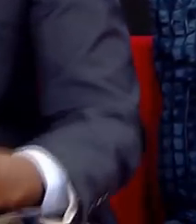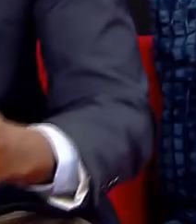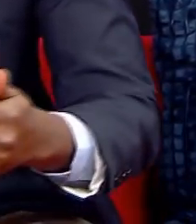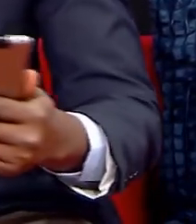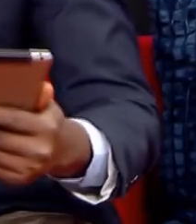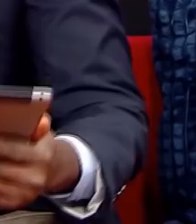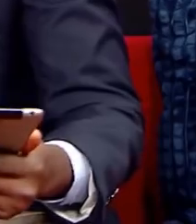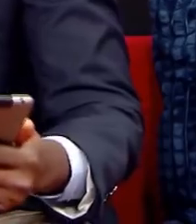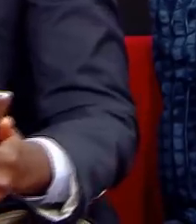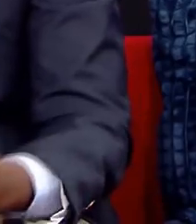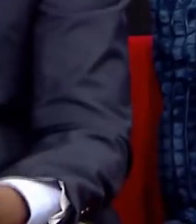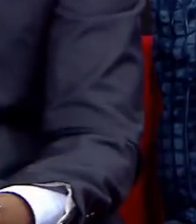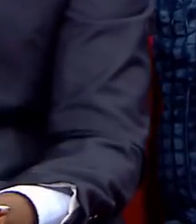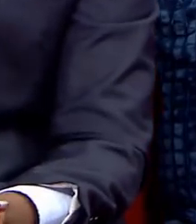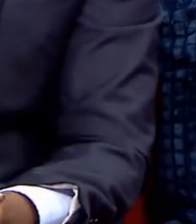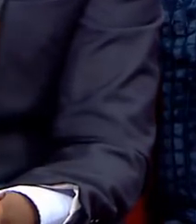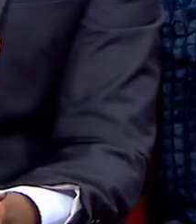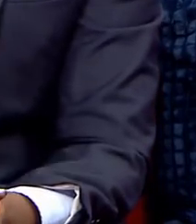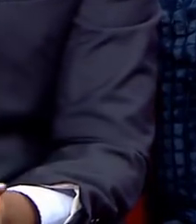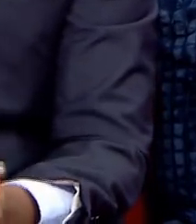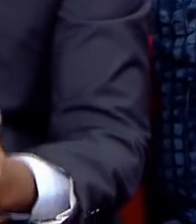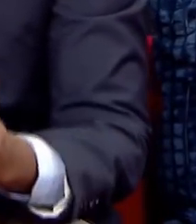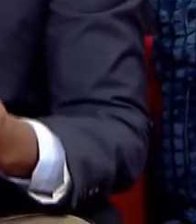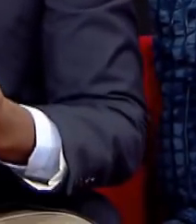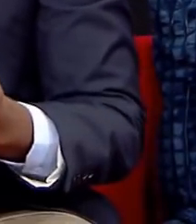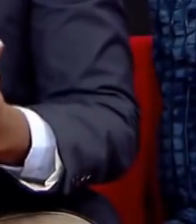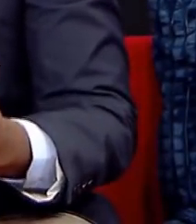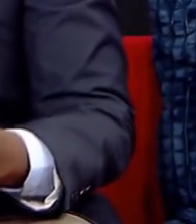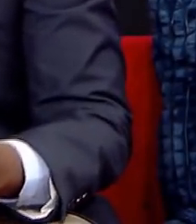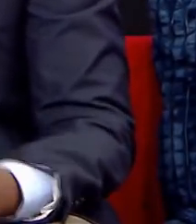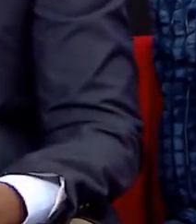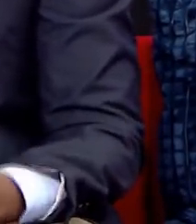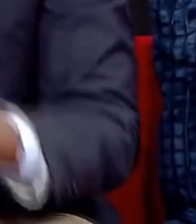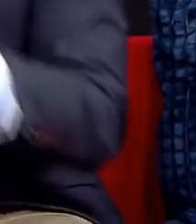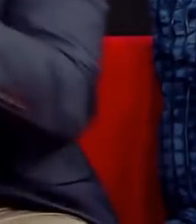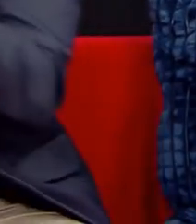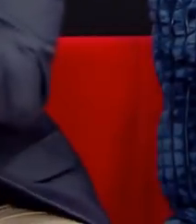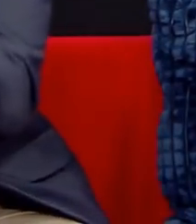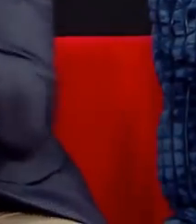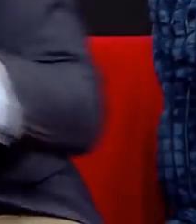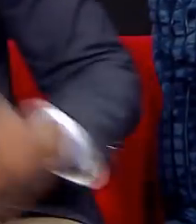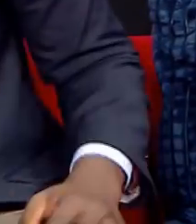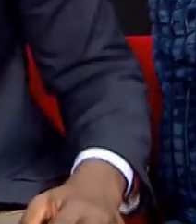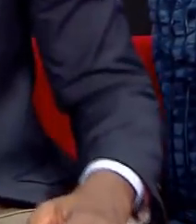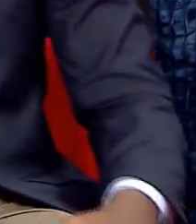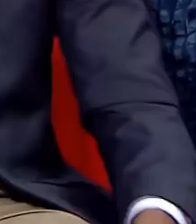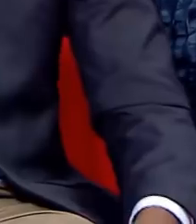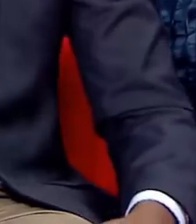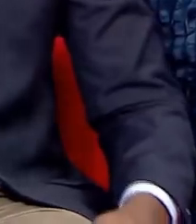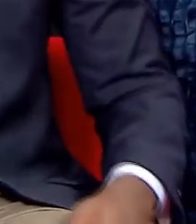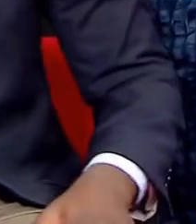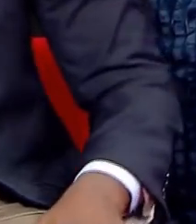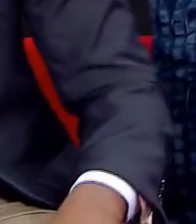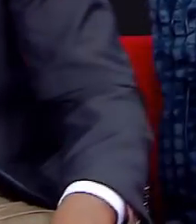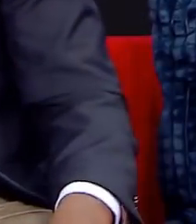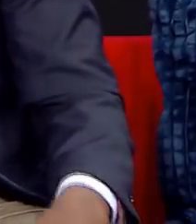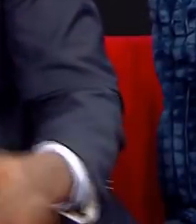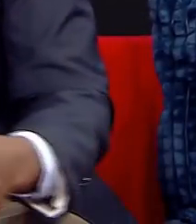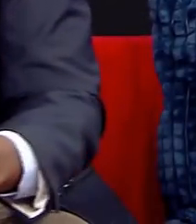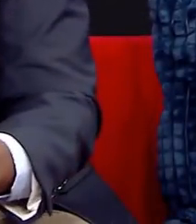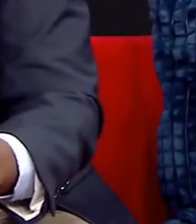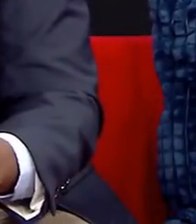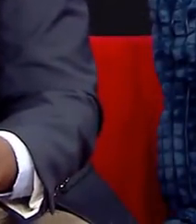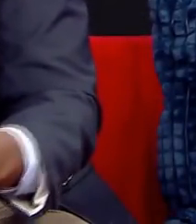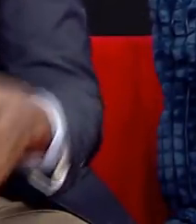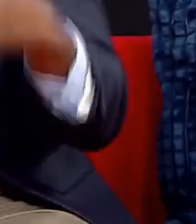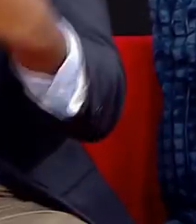just concerning the routing, security, how you guys now be kind of disrupting traffic also. You want to disturb some Kenyans also